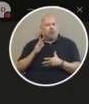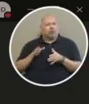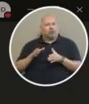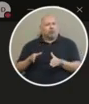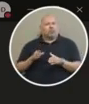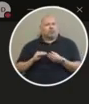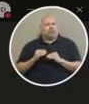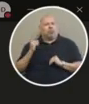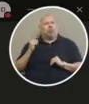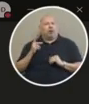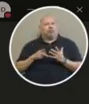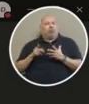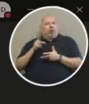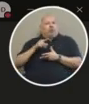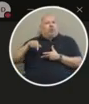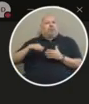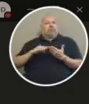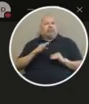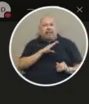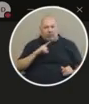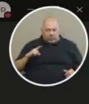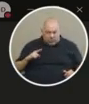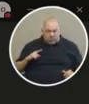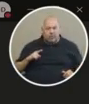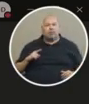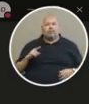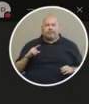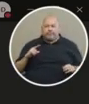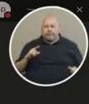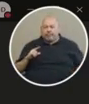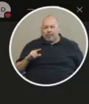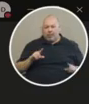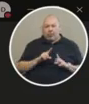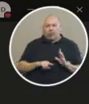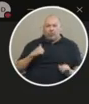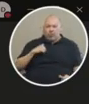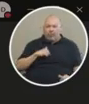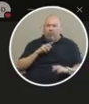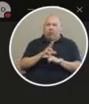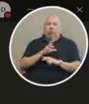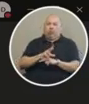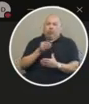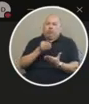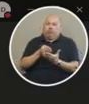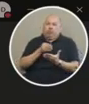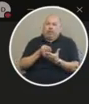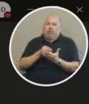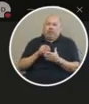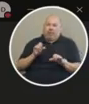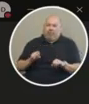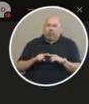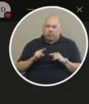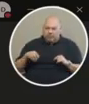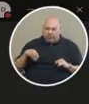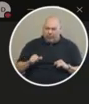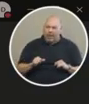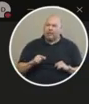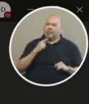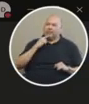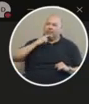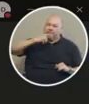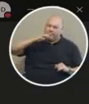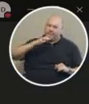#1 priority for this council. However, we're in a position where we need to be able to use those dollars to be able to fund, as I